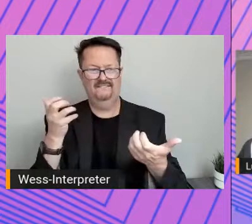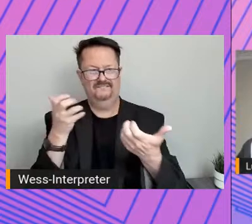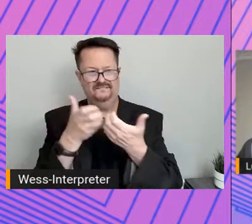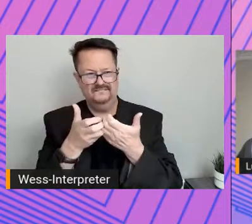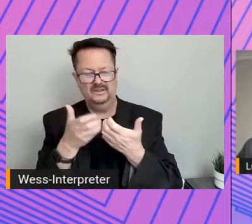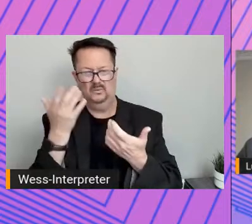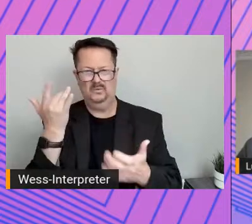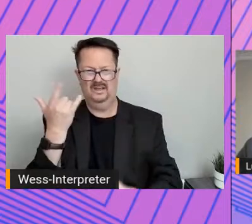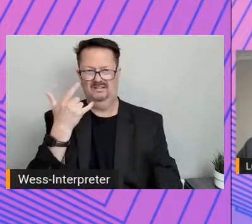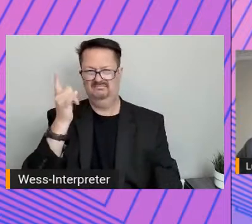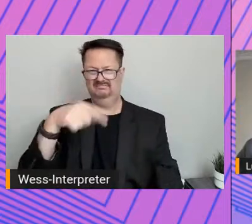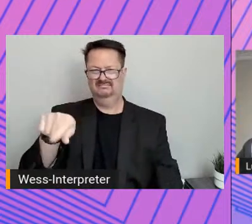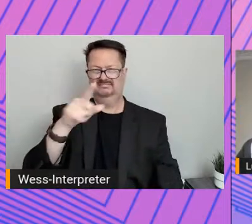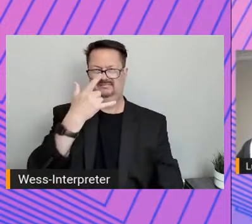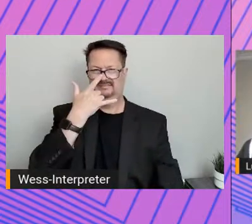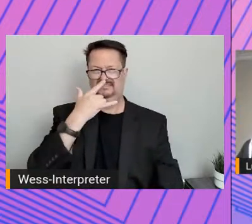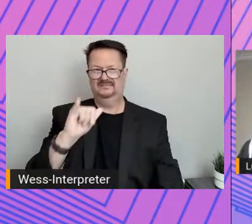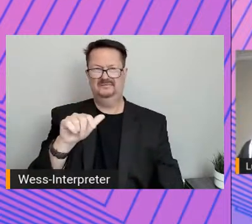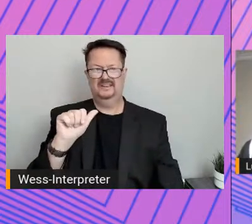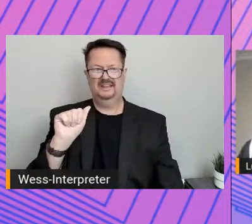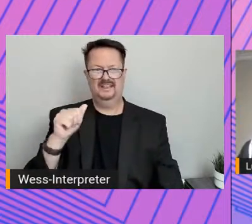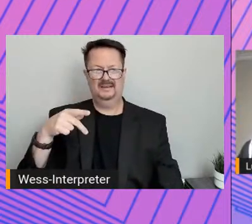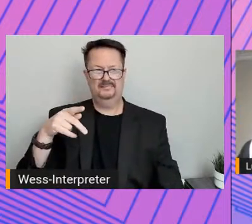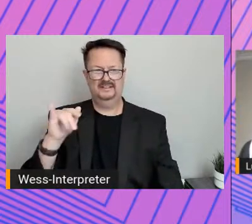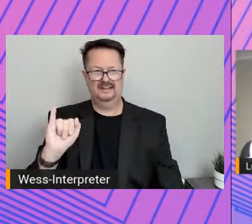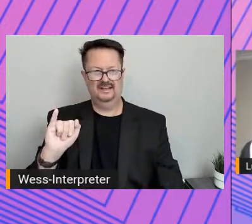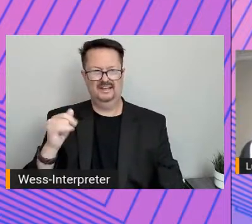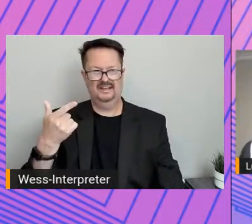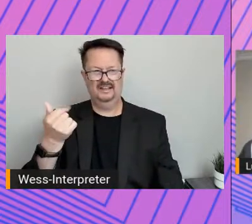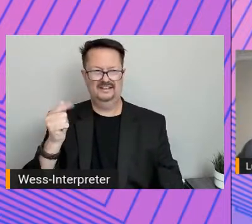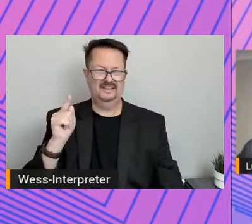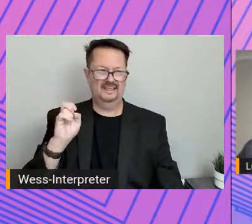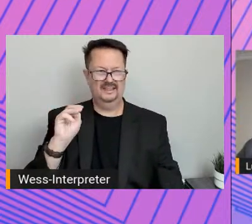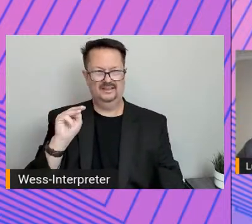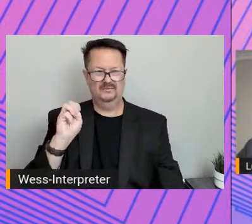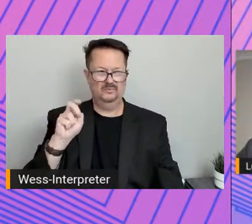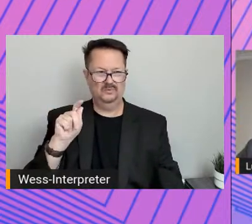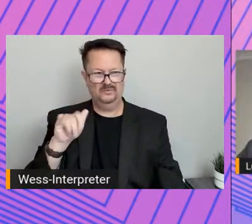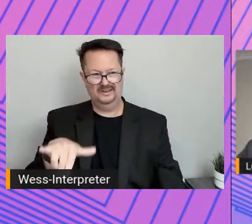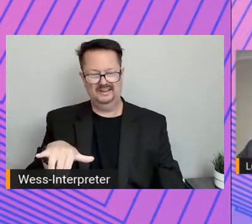different components, from an API gateway, a VPC link, S3, etc.?